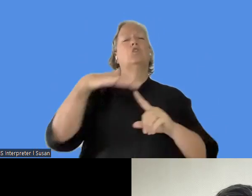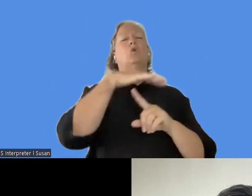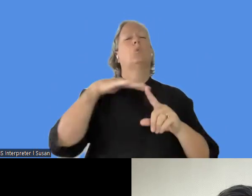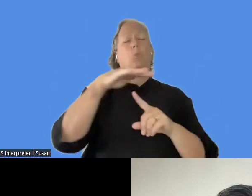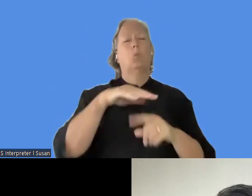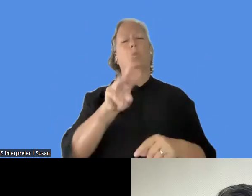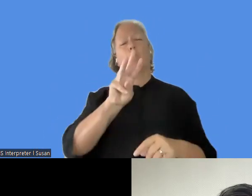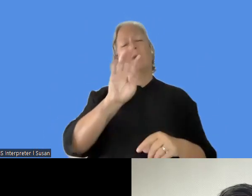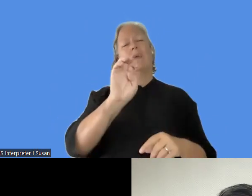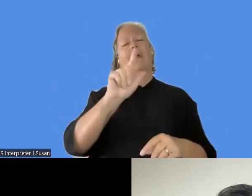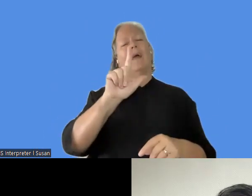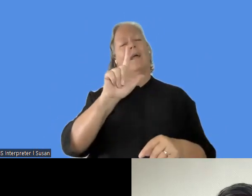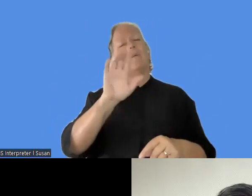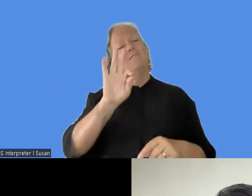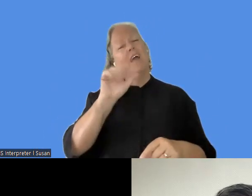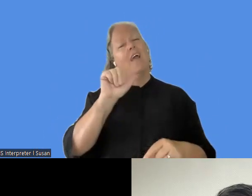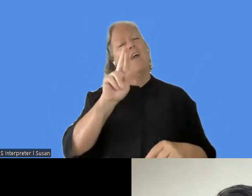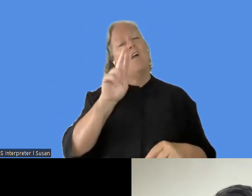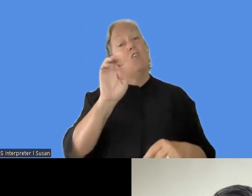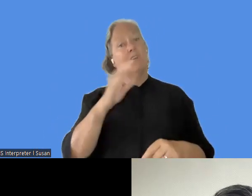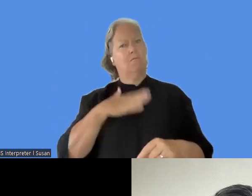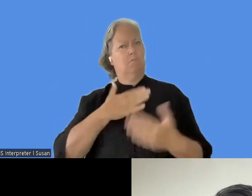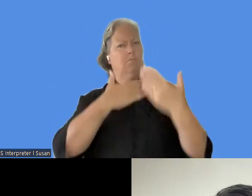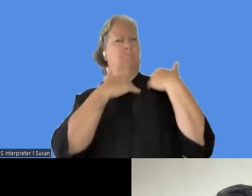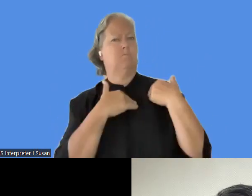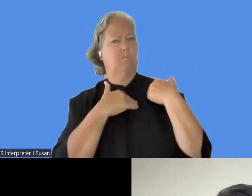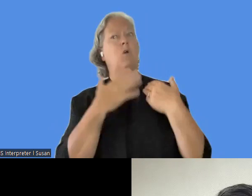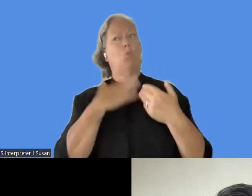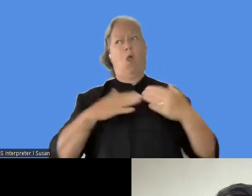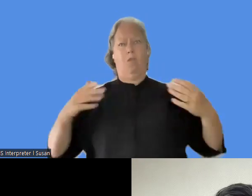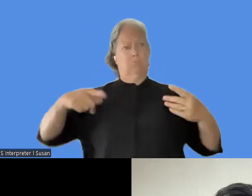with the disabilities can also be great consumers and buyers.